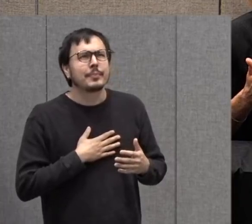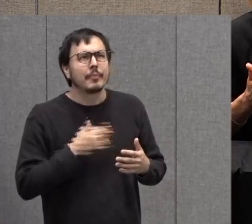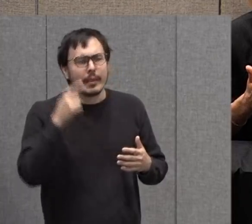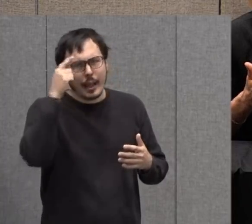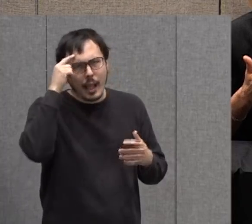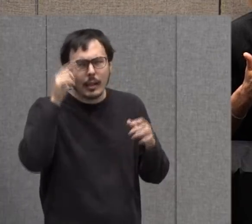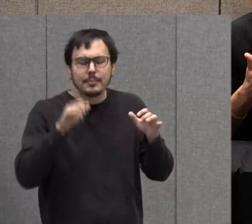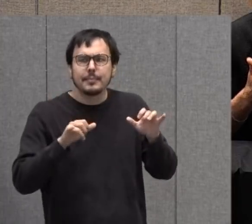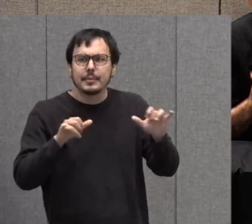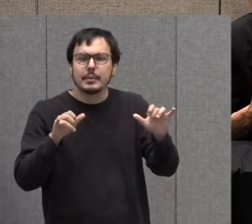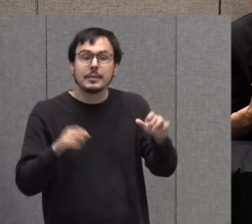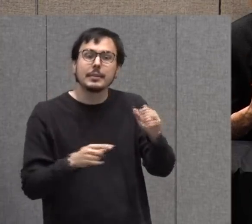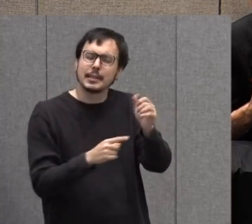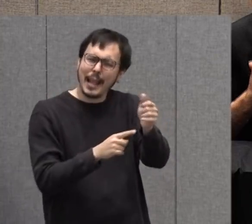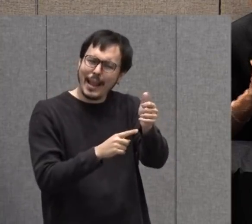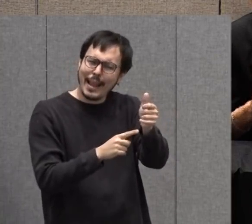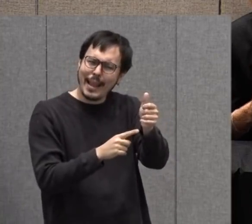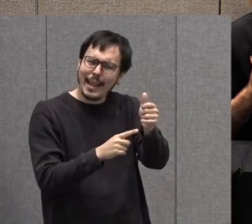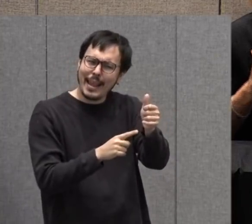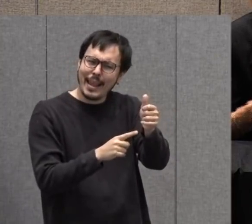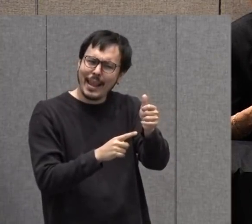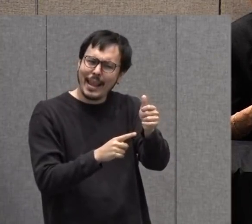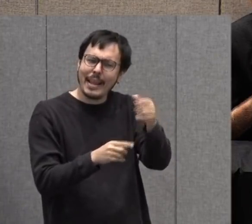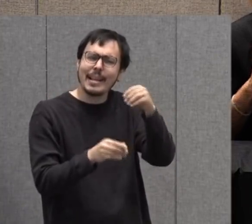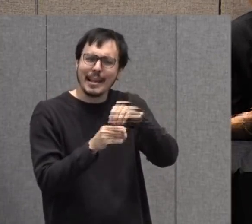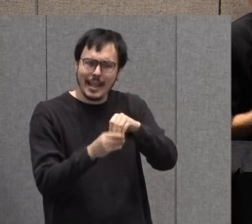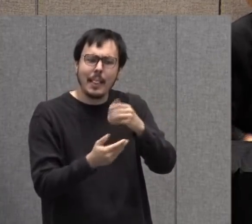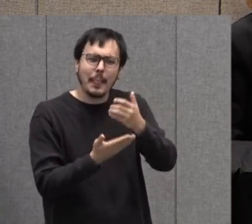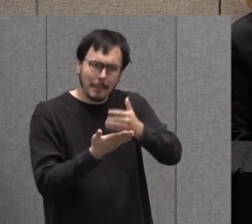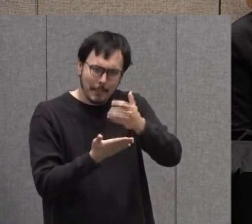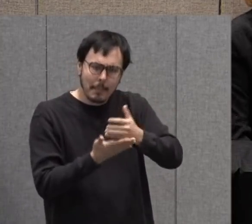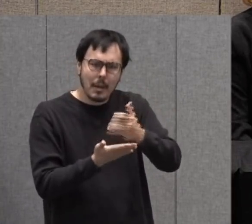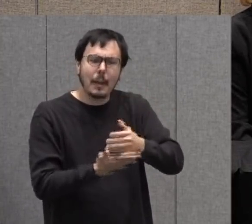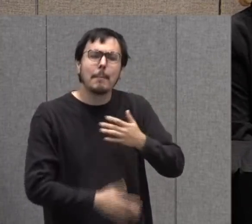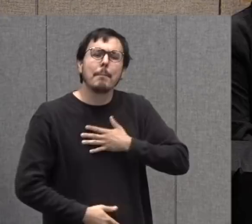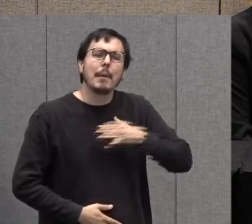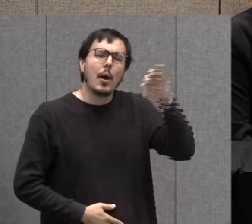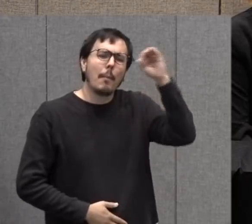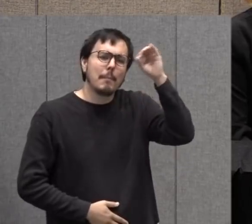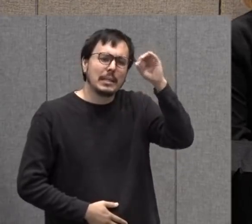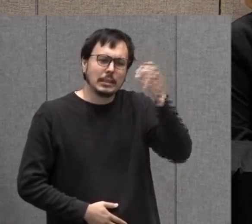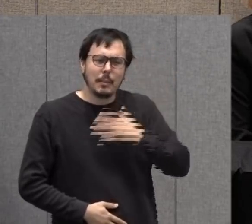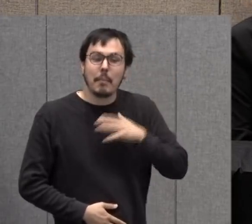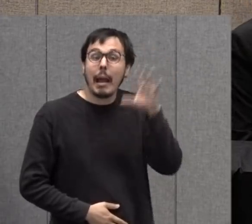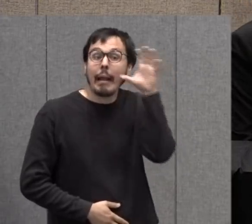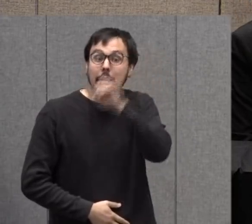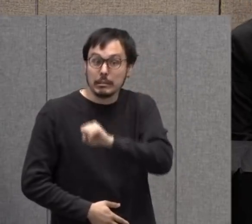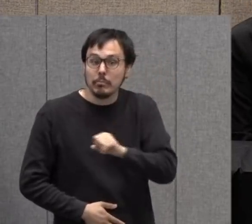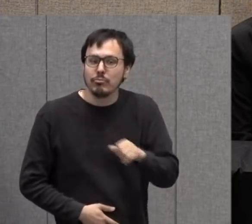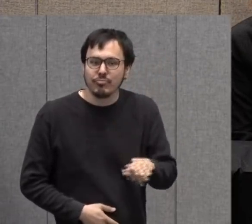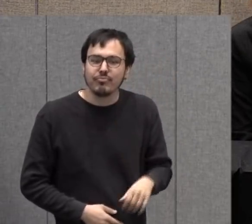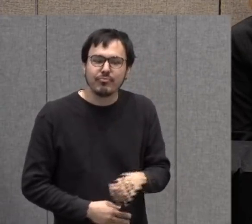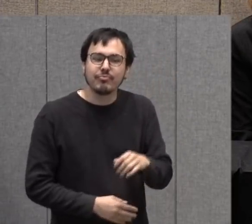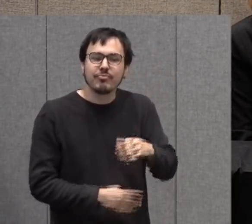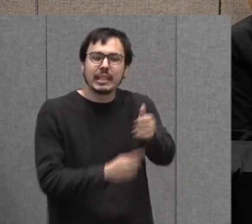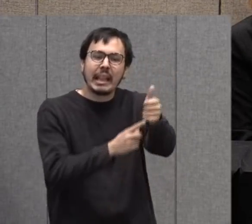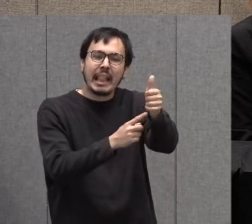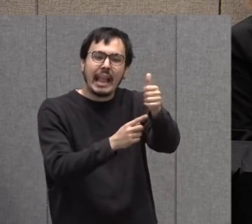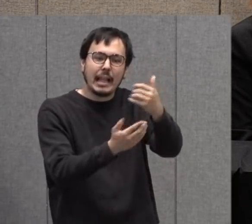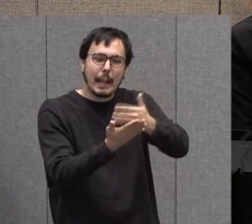there's still 10 in the bucket. That's what my guess is. I'm thinking that's my guess. 10.